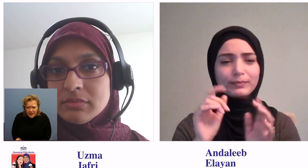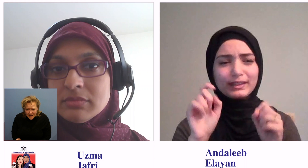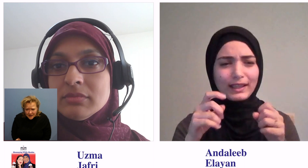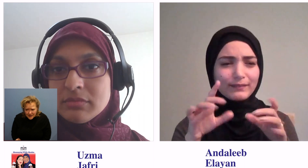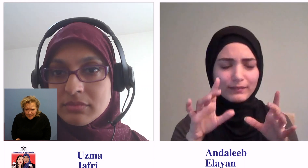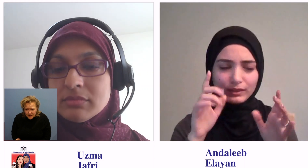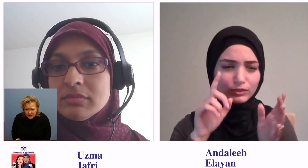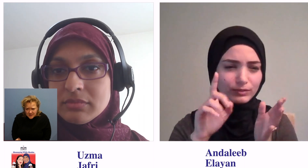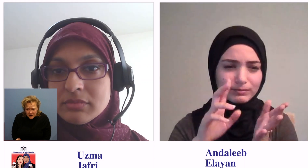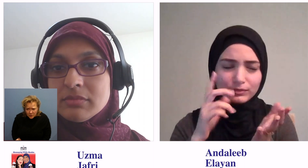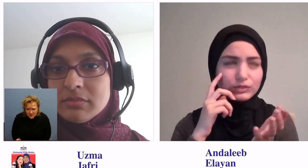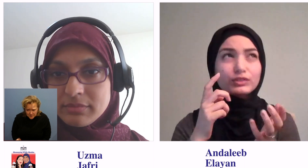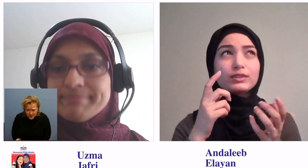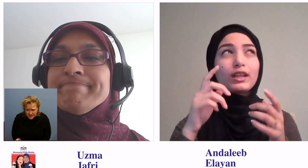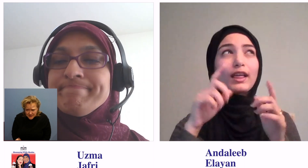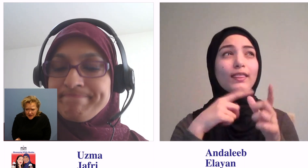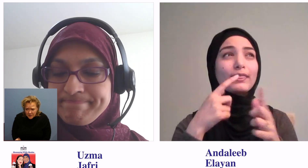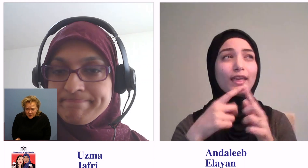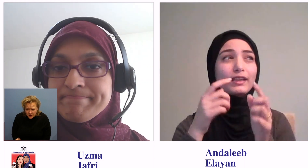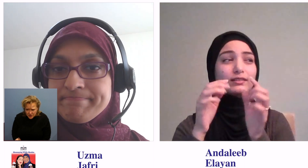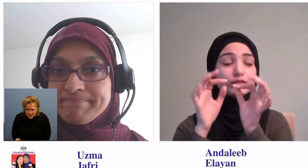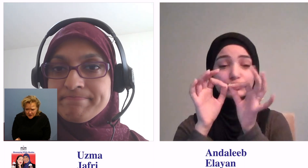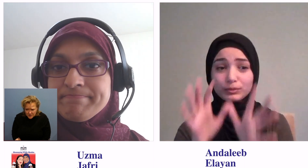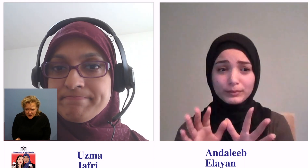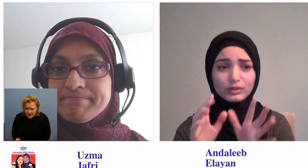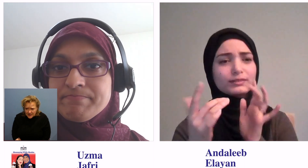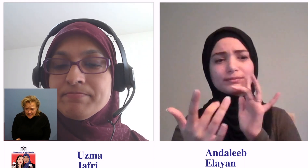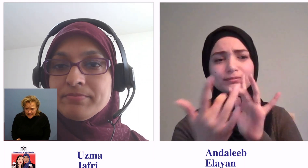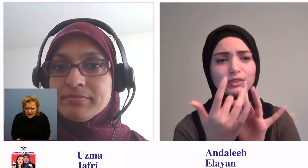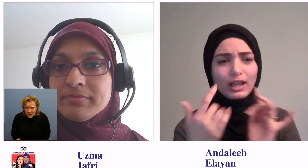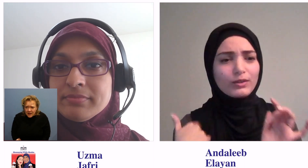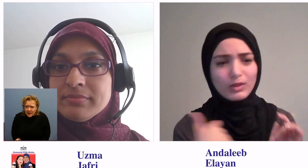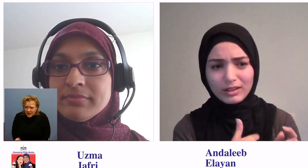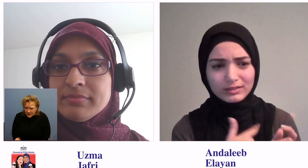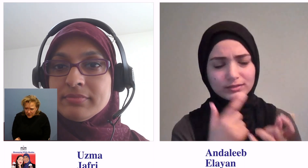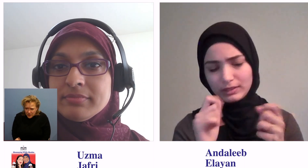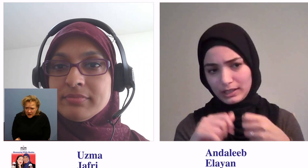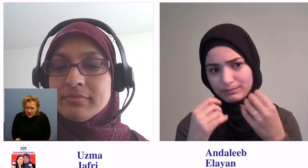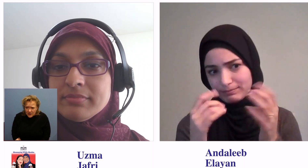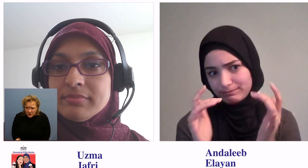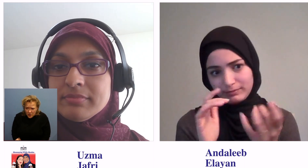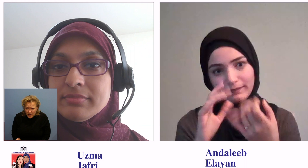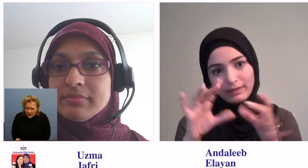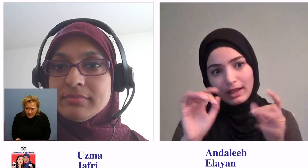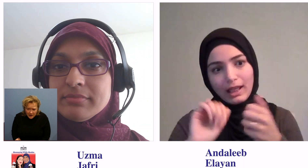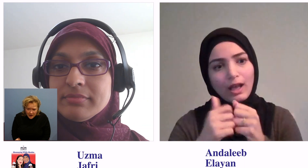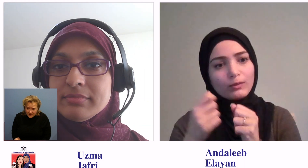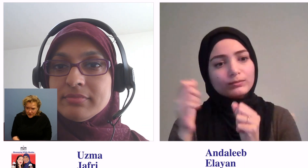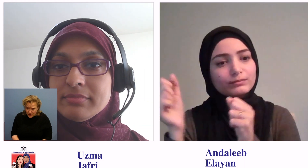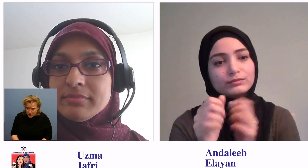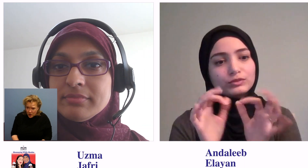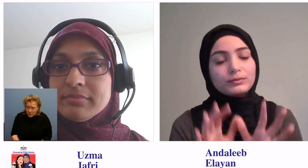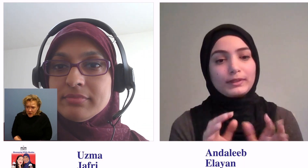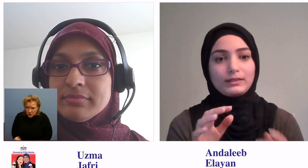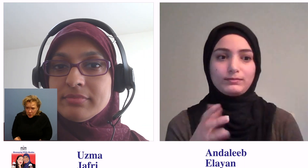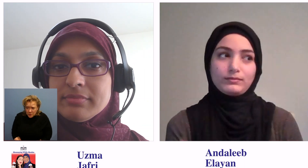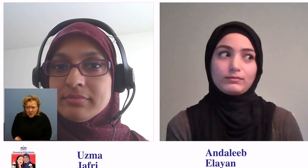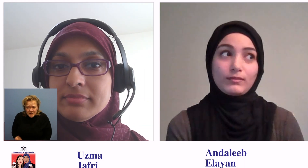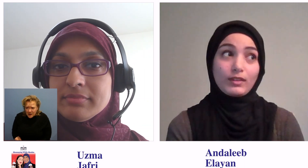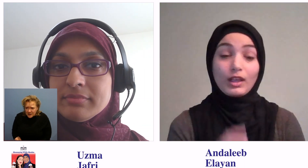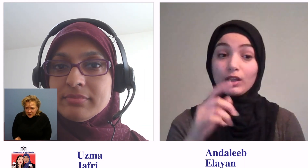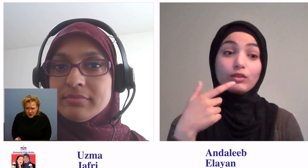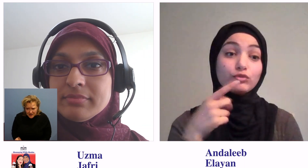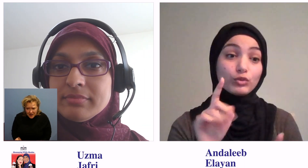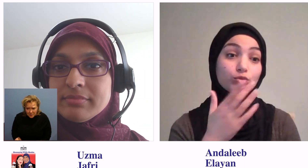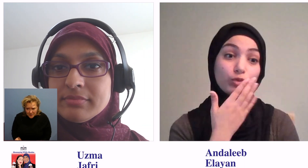can go in and edit it because it's not always the best, but you can just make those edits. If you can, you know, if you want to put in term